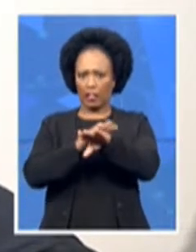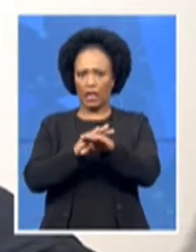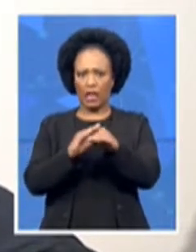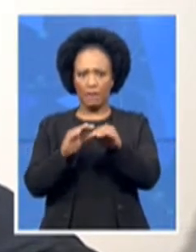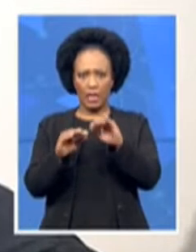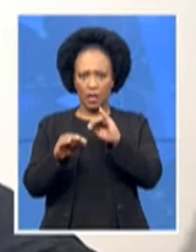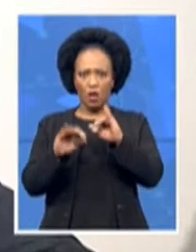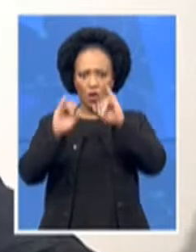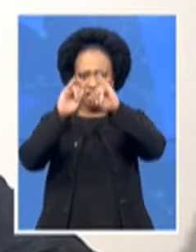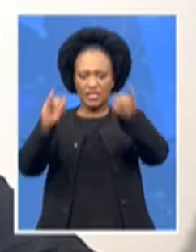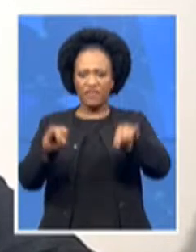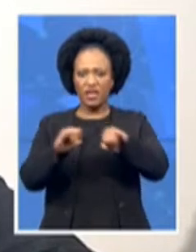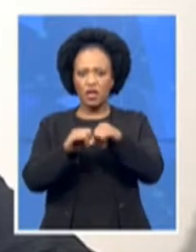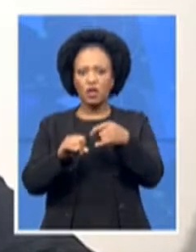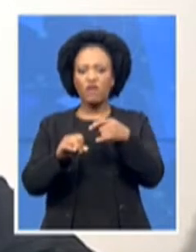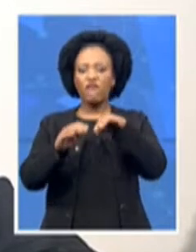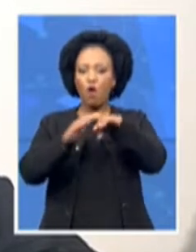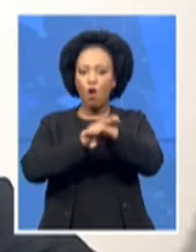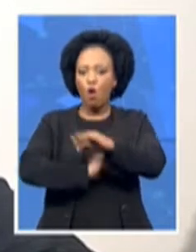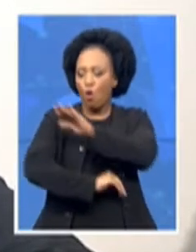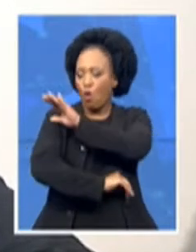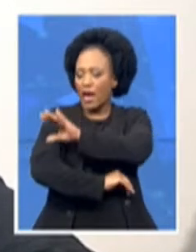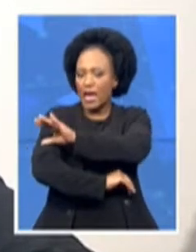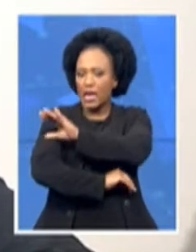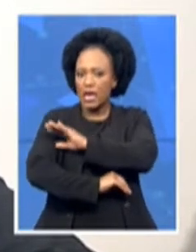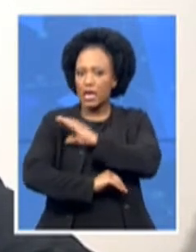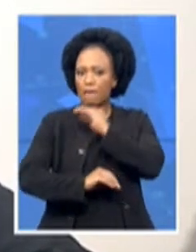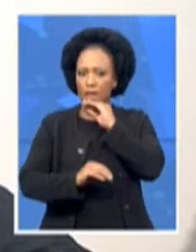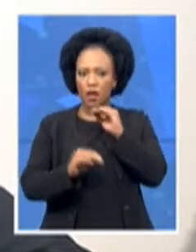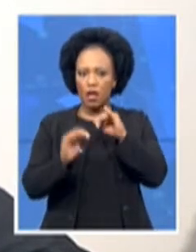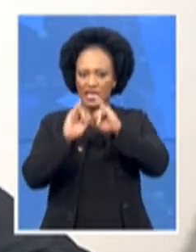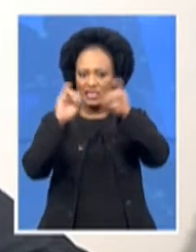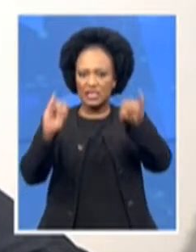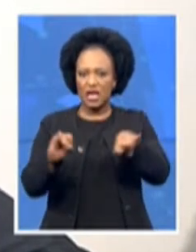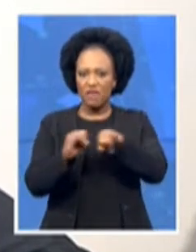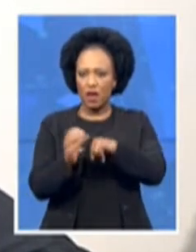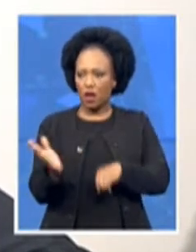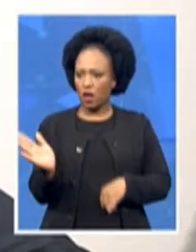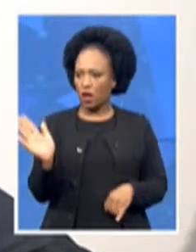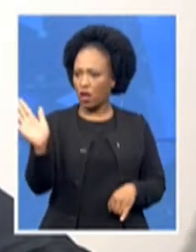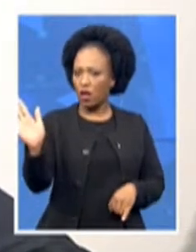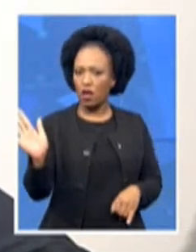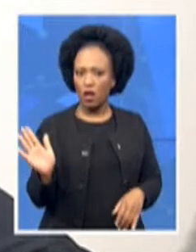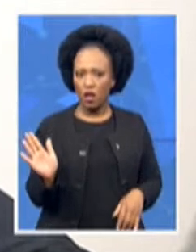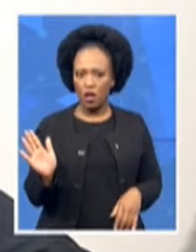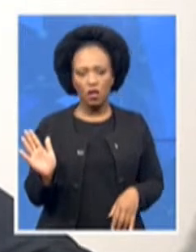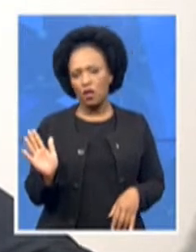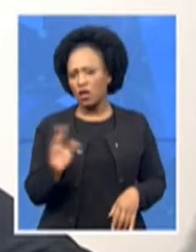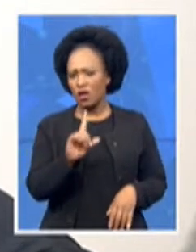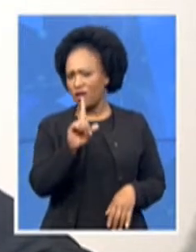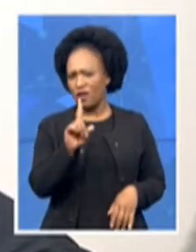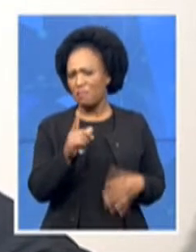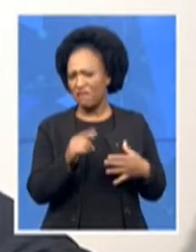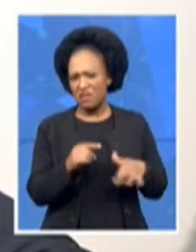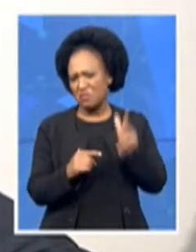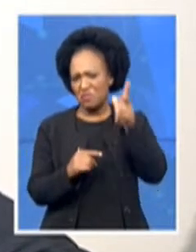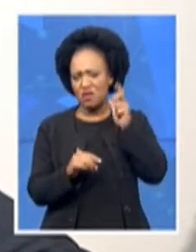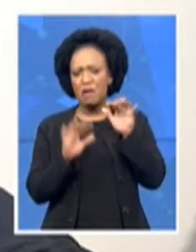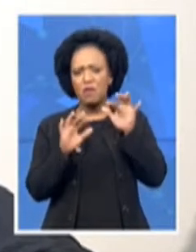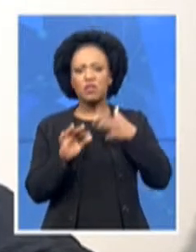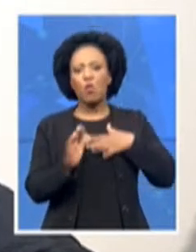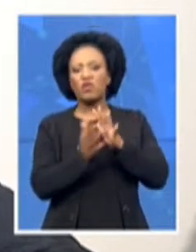some people who want to rubbish this, to say we're going to deny people. He says, no, that's not going to